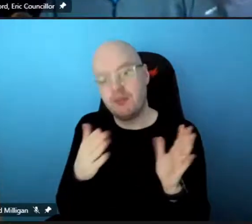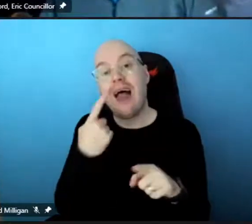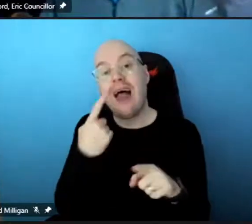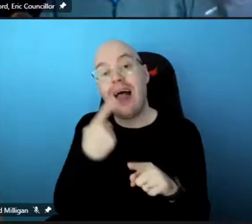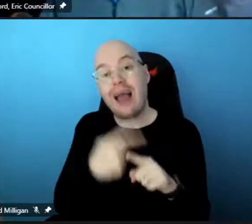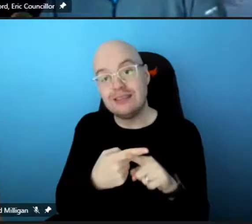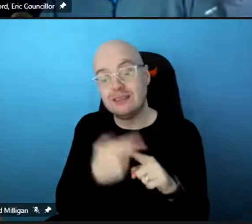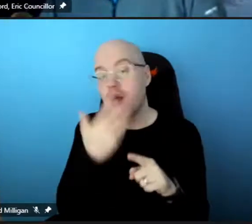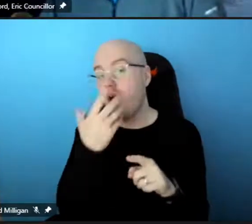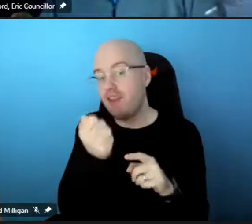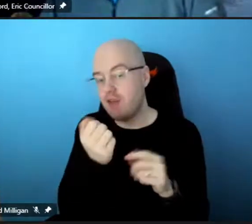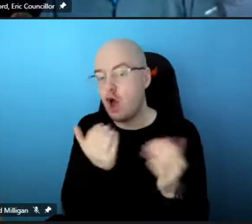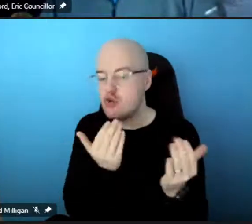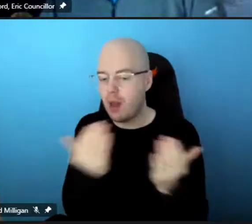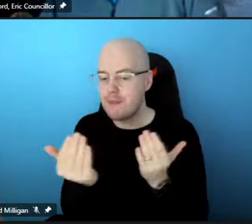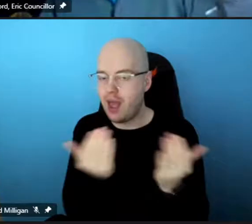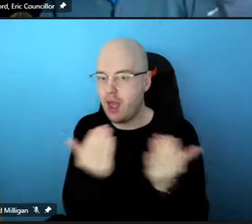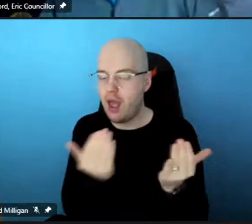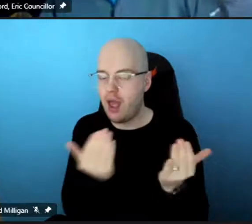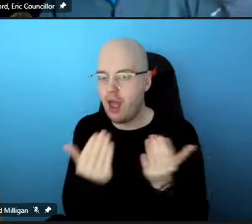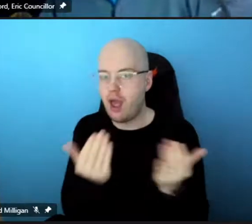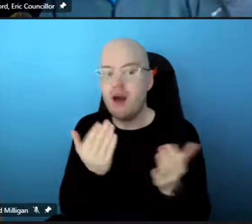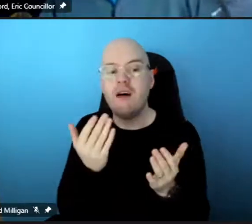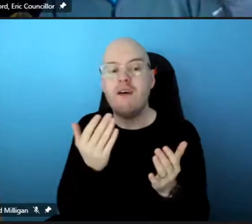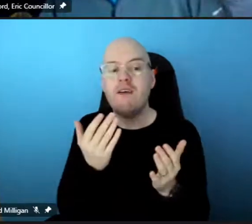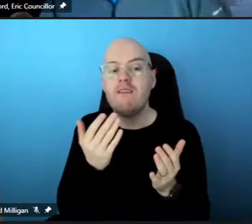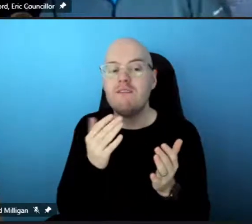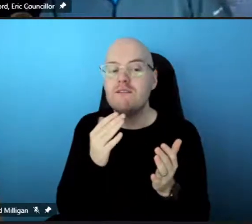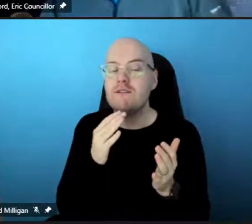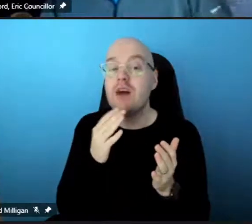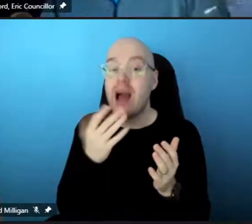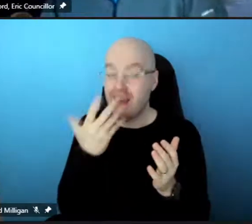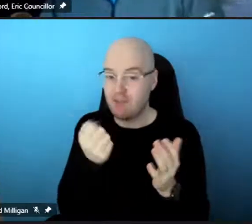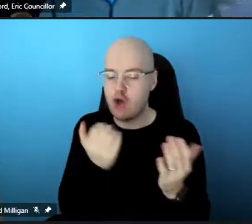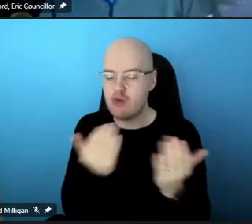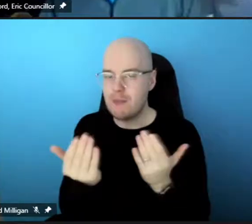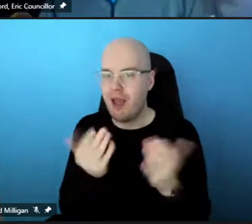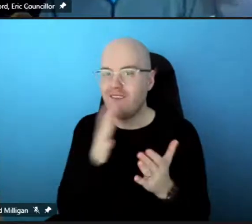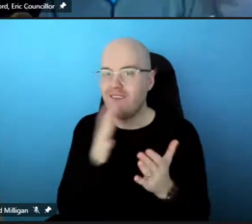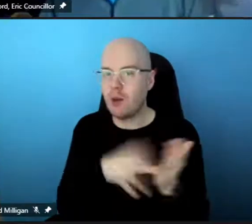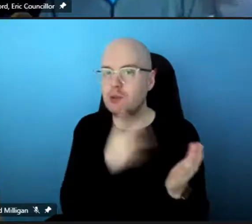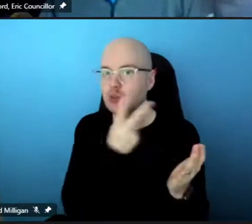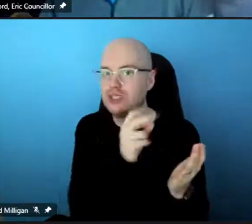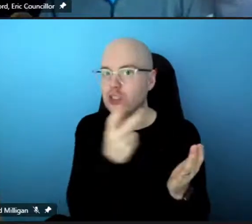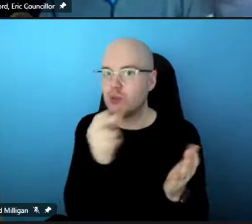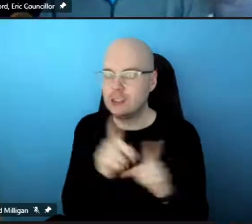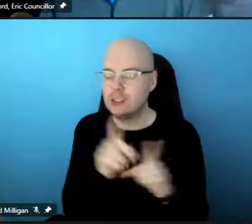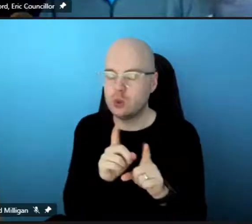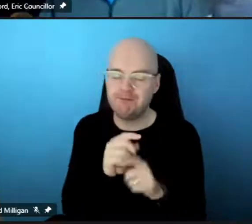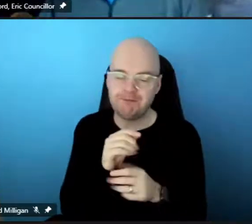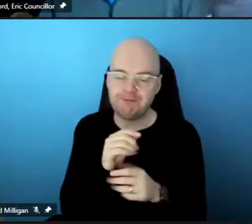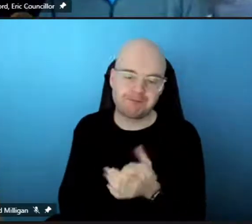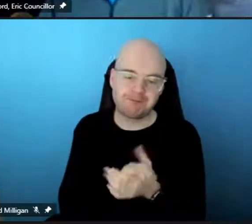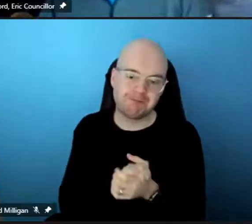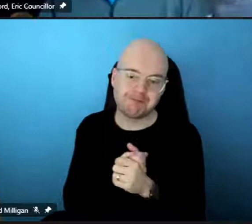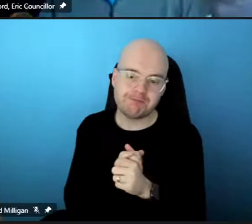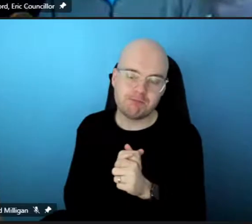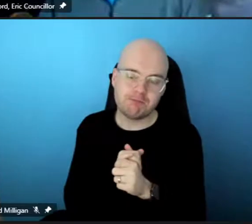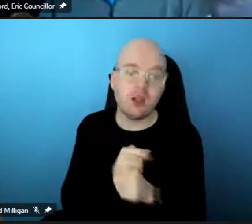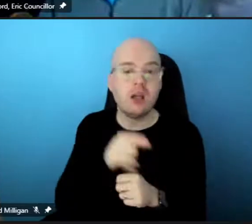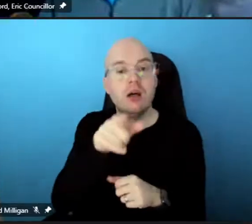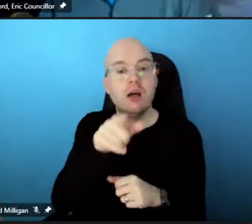same period in 2020. In terms of the main information, it sits within the tables, which start on